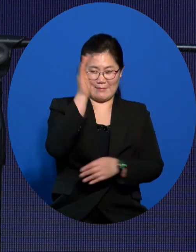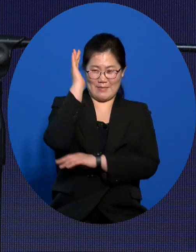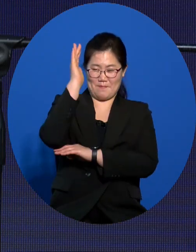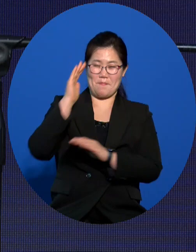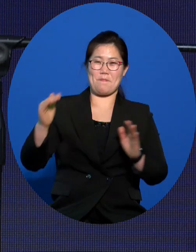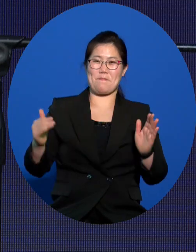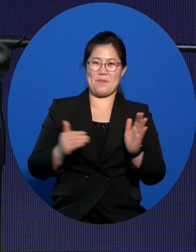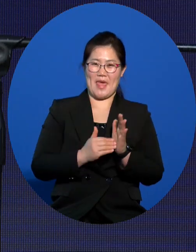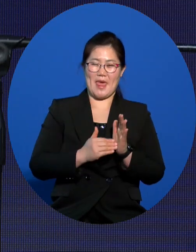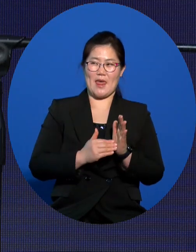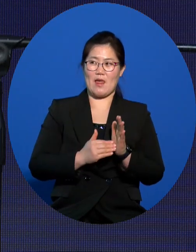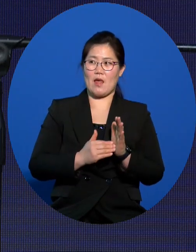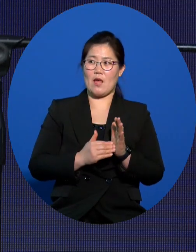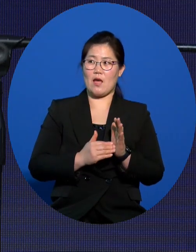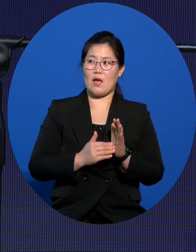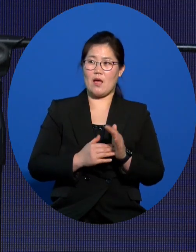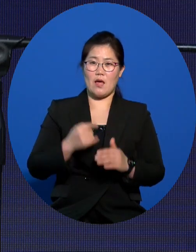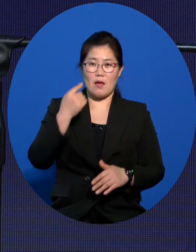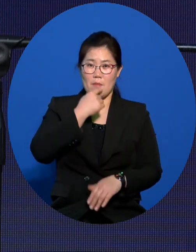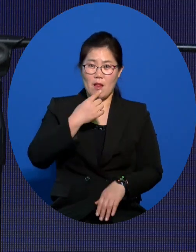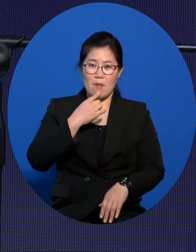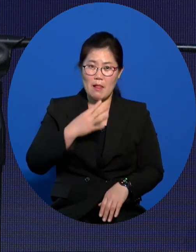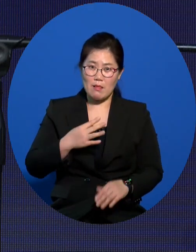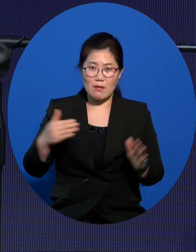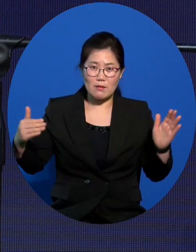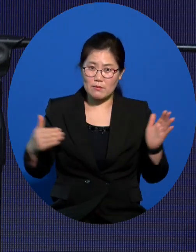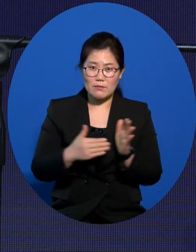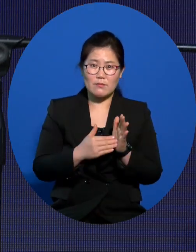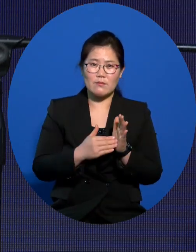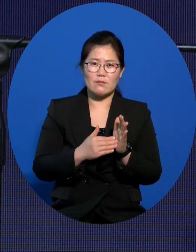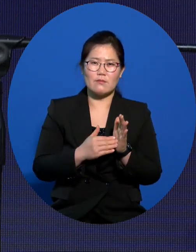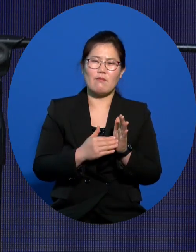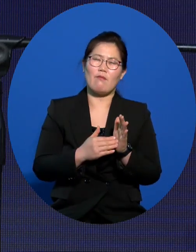will they just end as rhetoric?